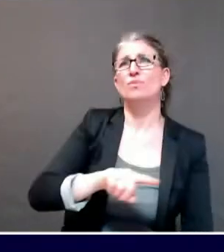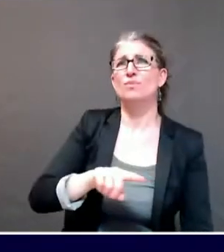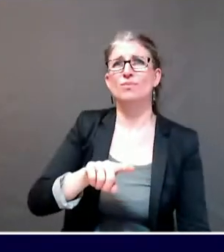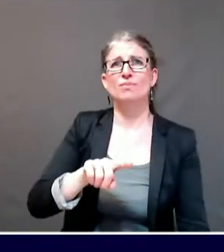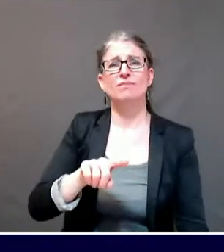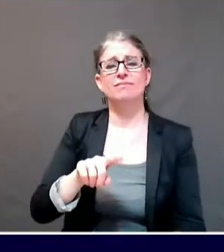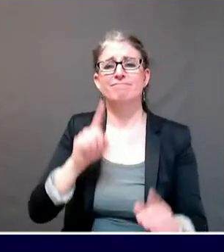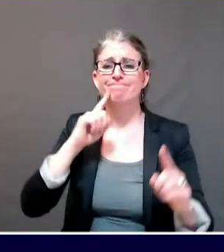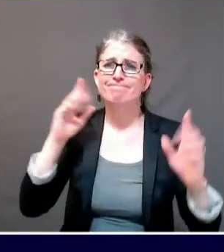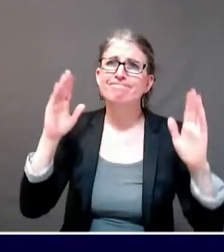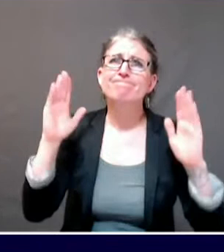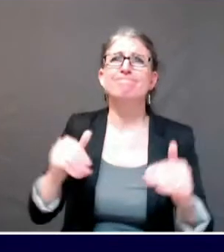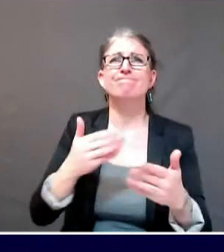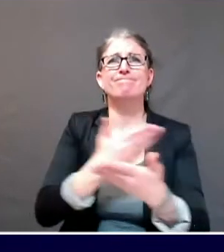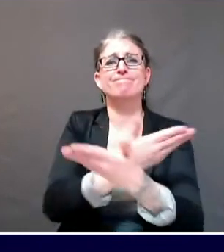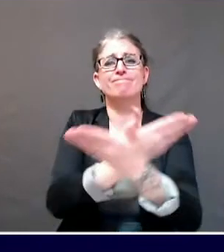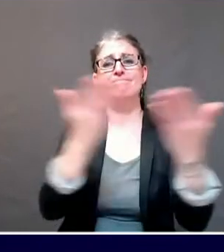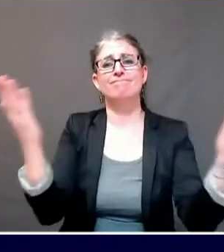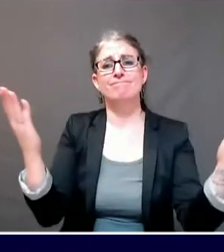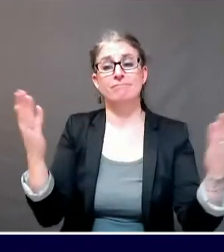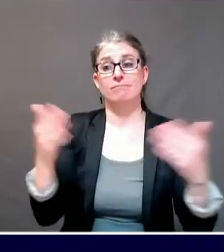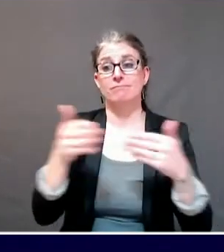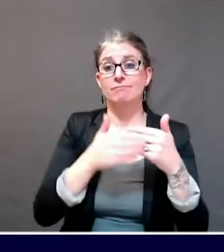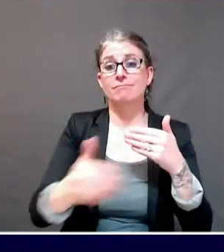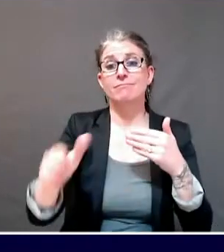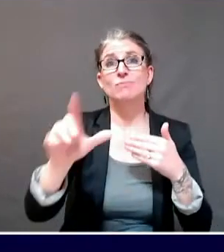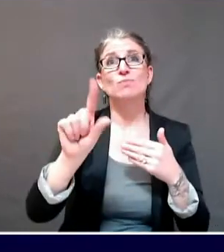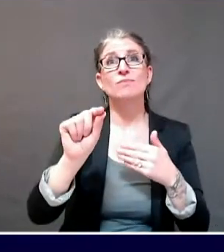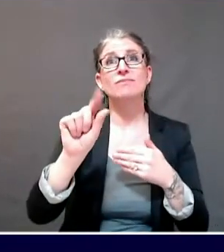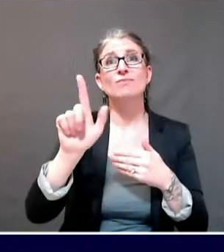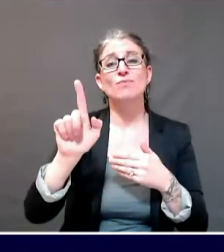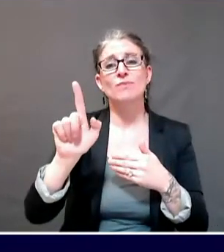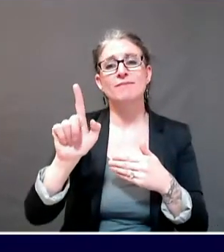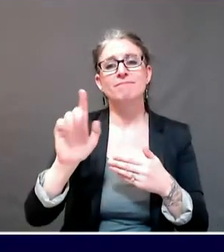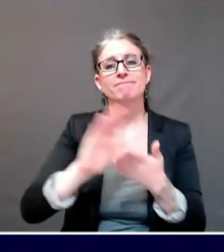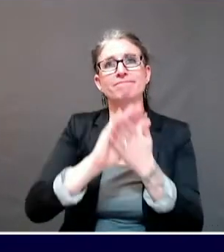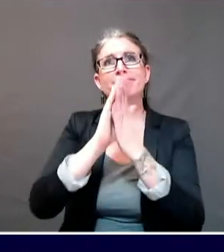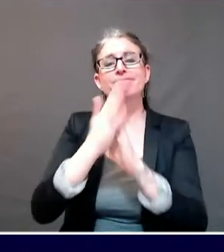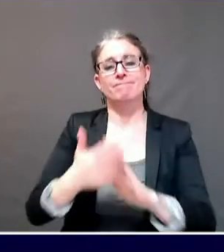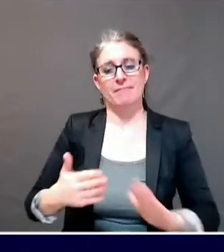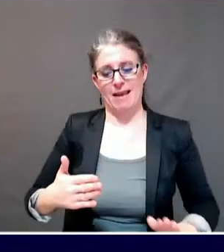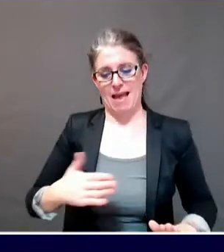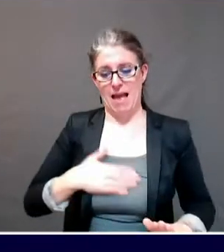truly a happy new year. So with that, thank you all for your time this